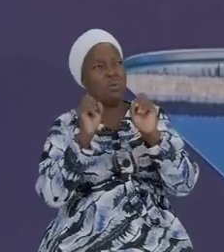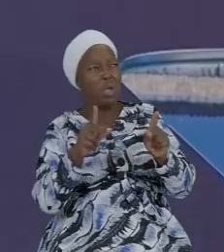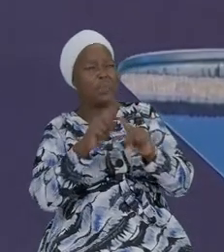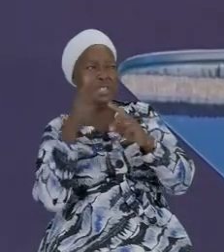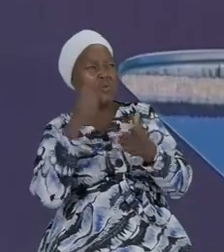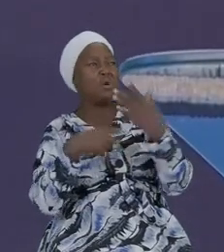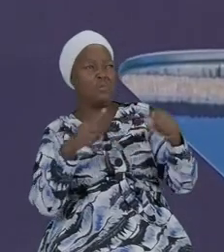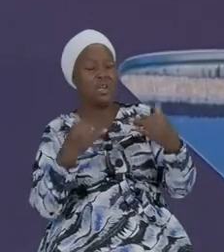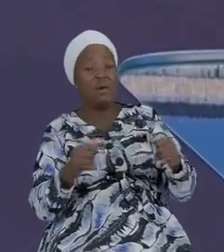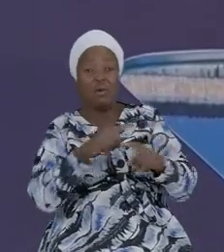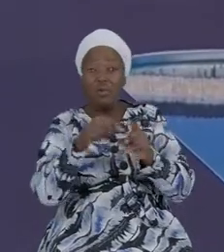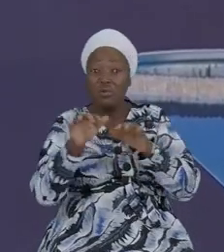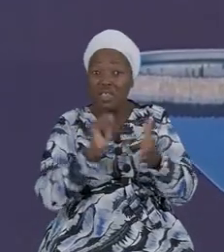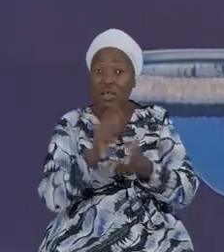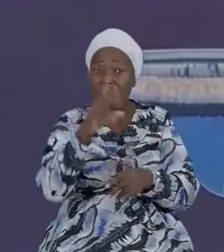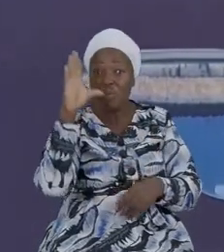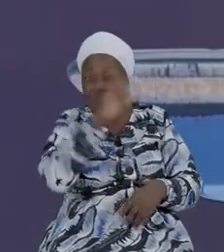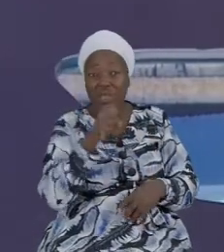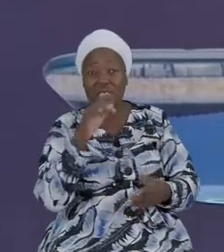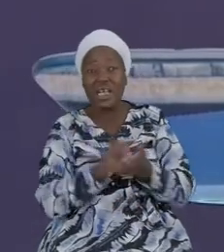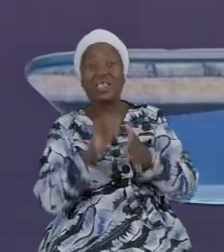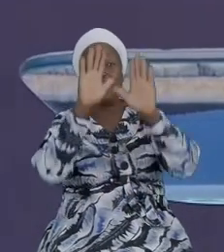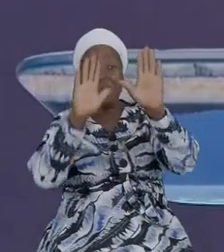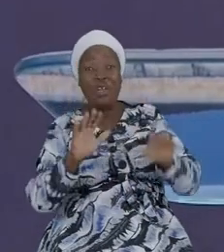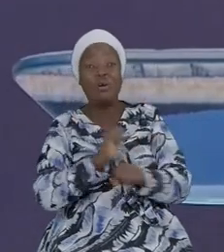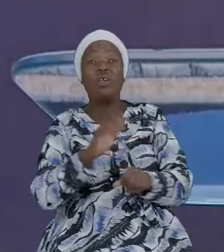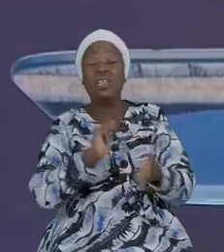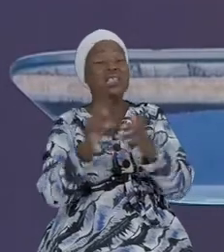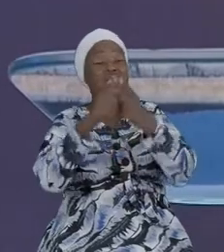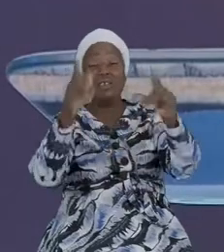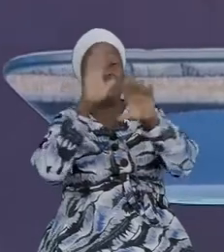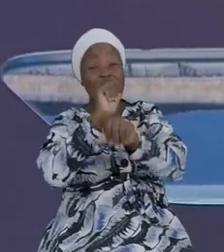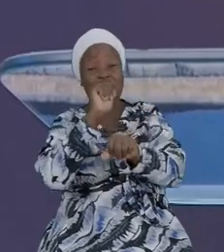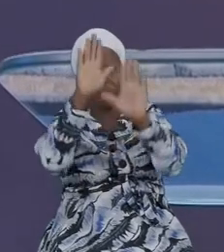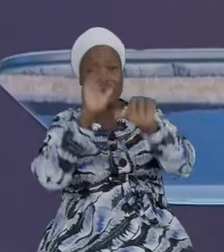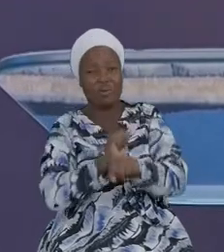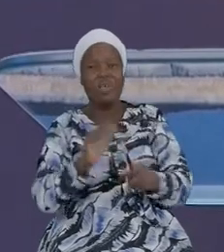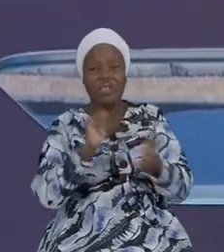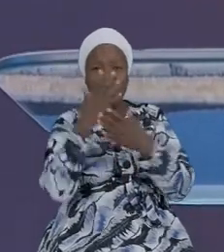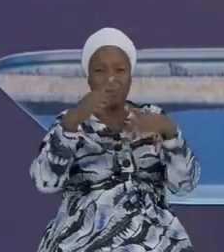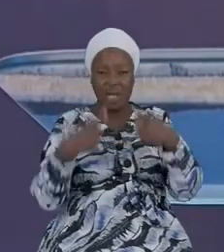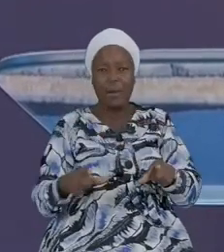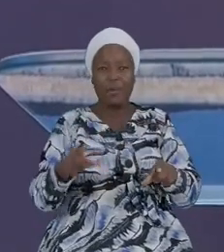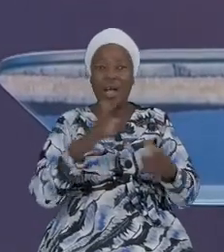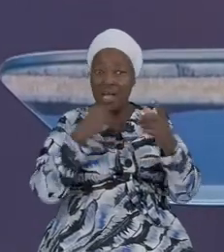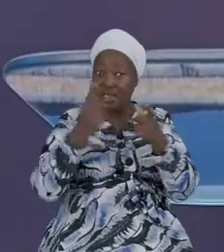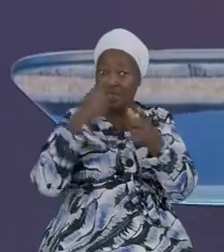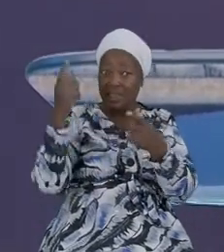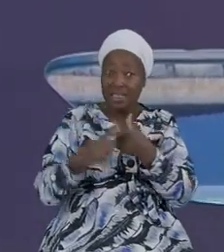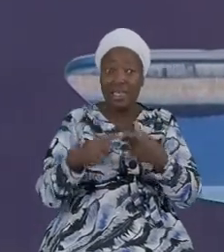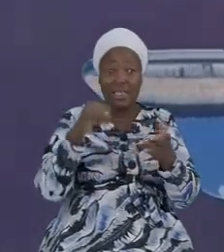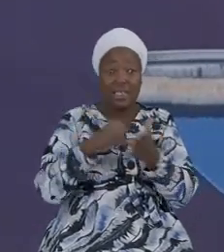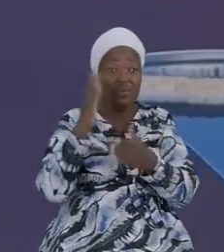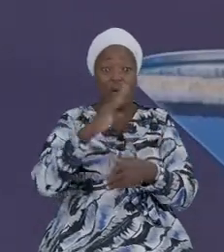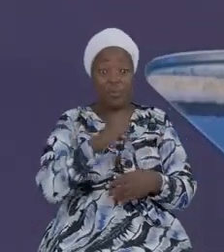you do that, you are going to miss a miracle, a great miracle that will happen, and then it will